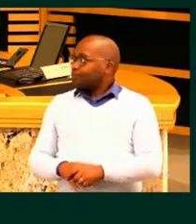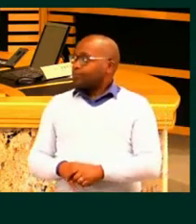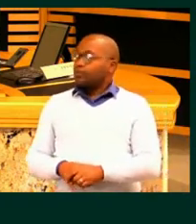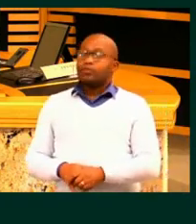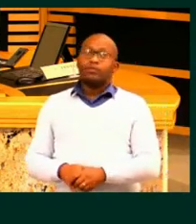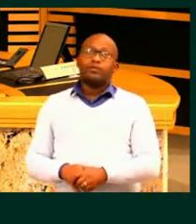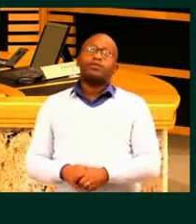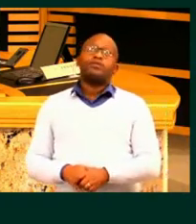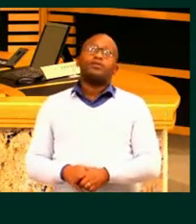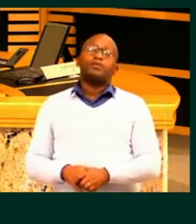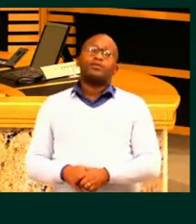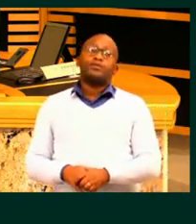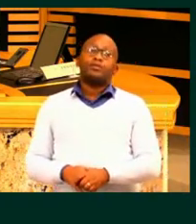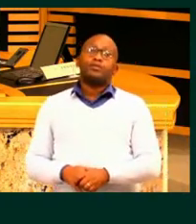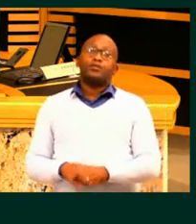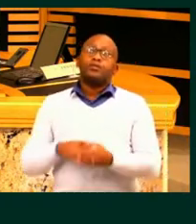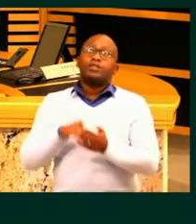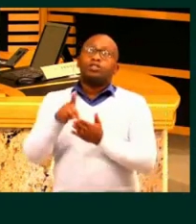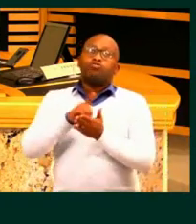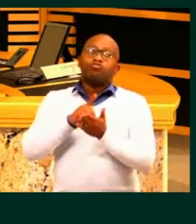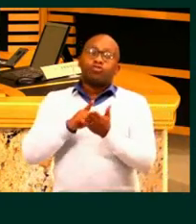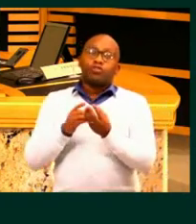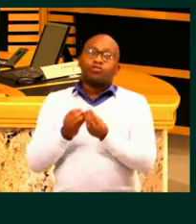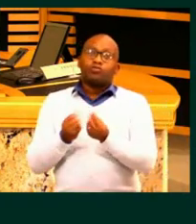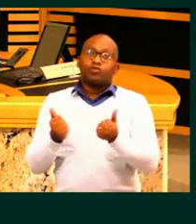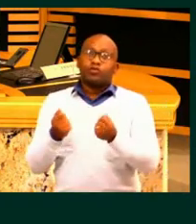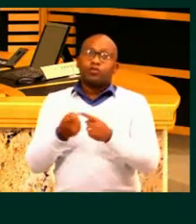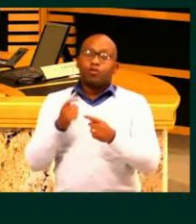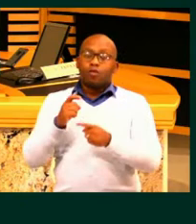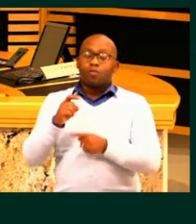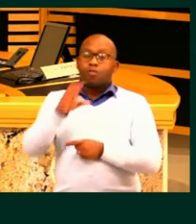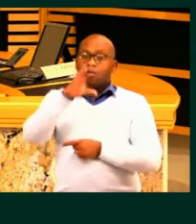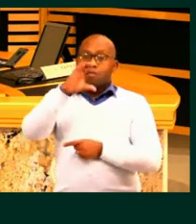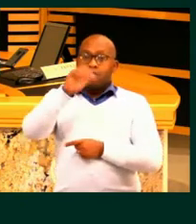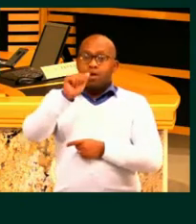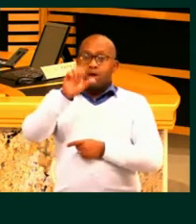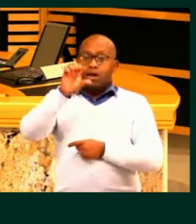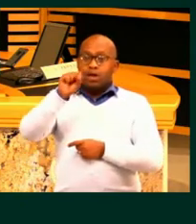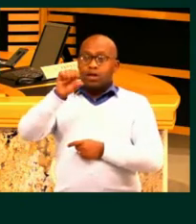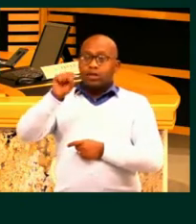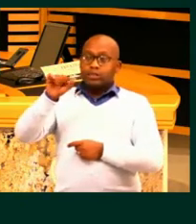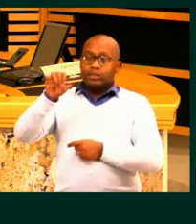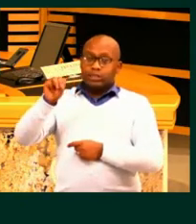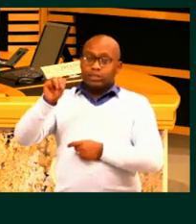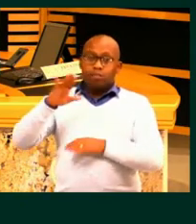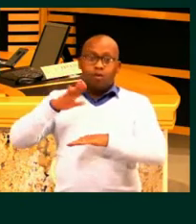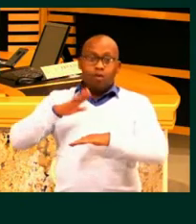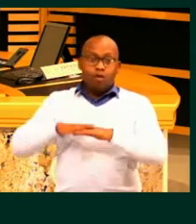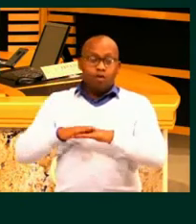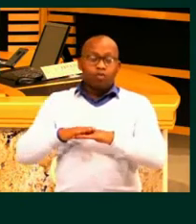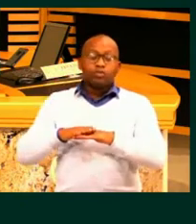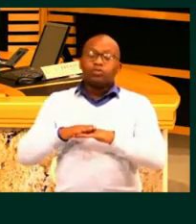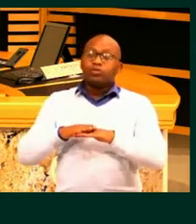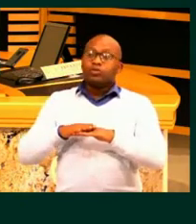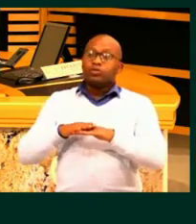day draft resolutions by Mr y cassim on sexual harassment in schools